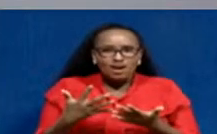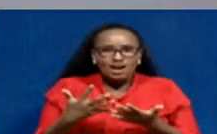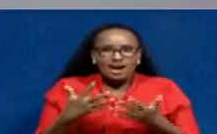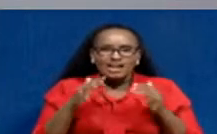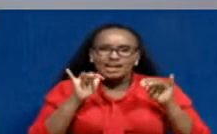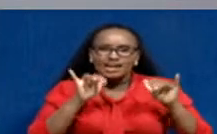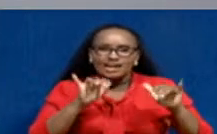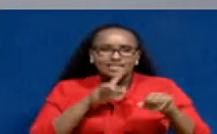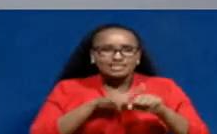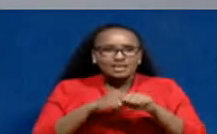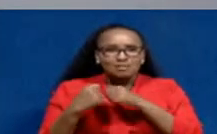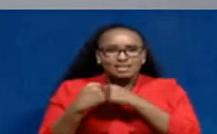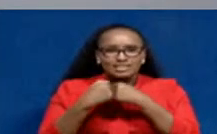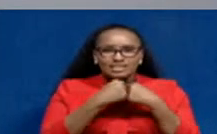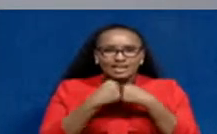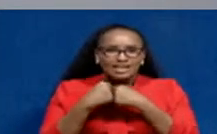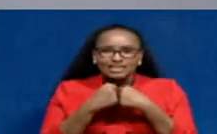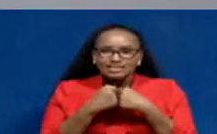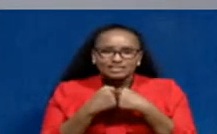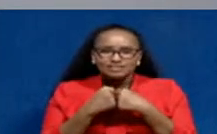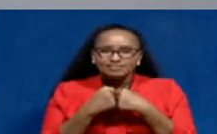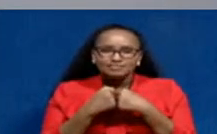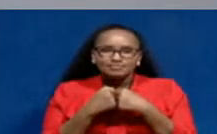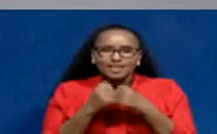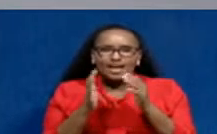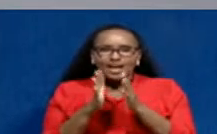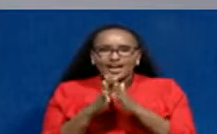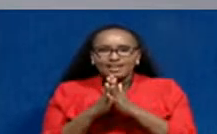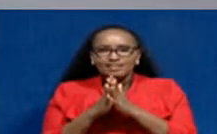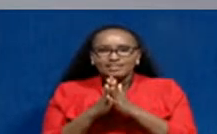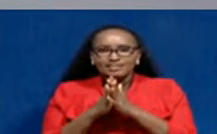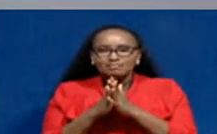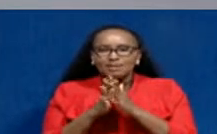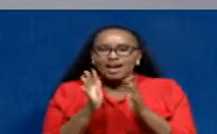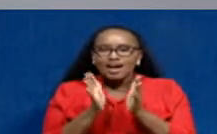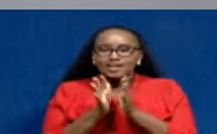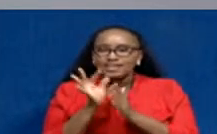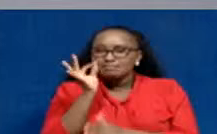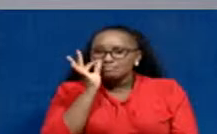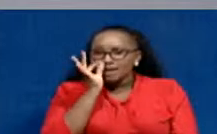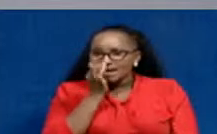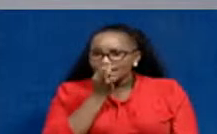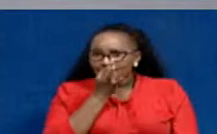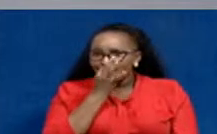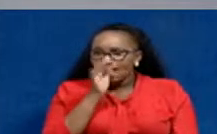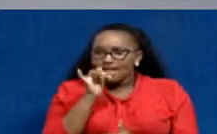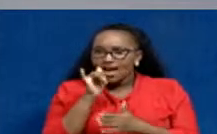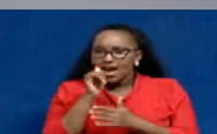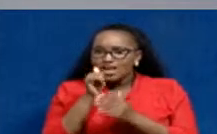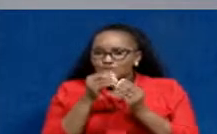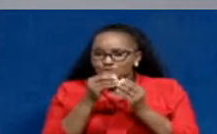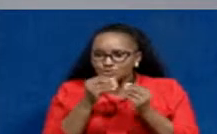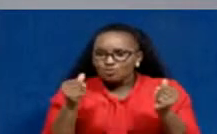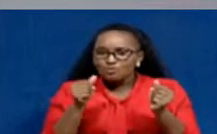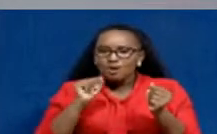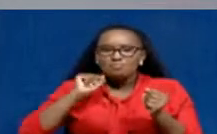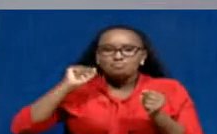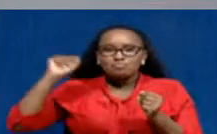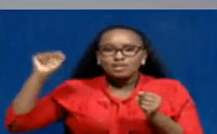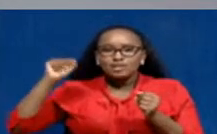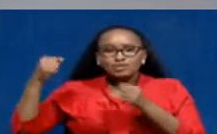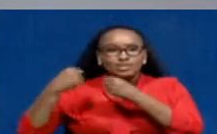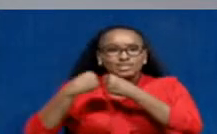moment of challenge and difficulties, President Kibaki handled his political